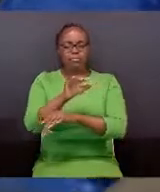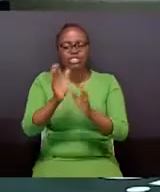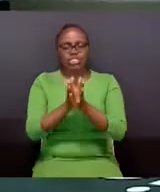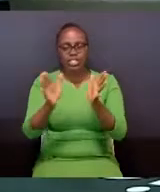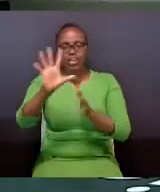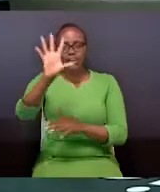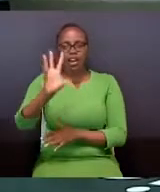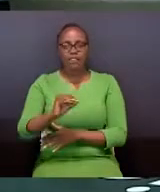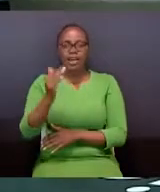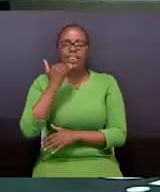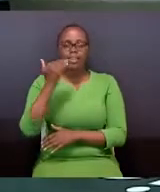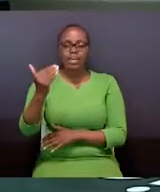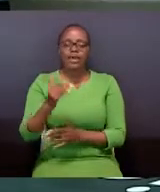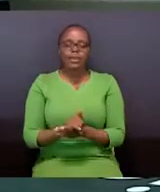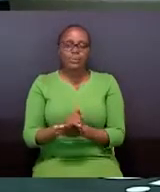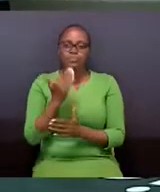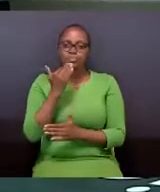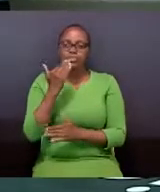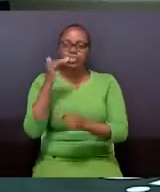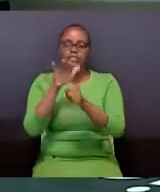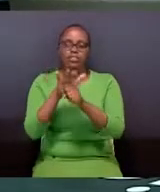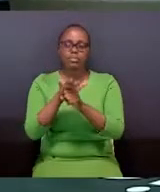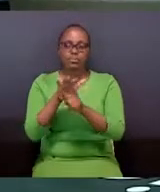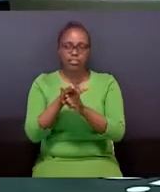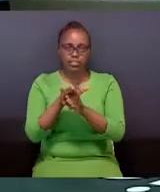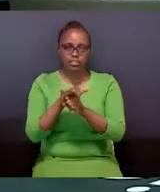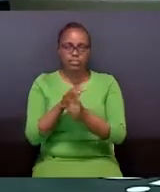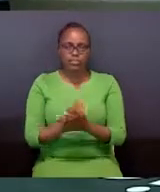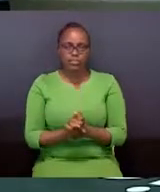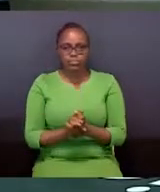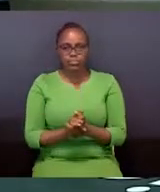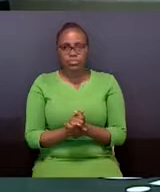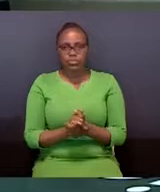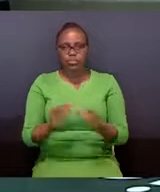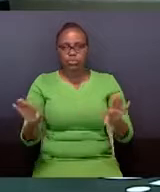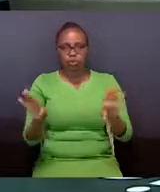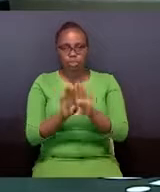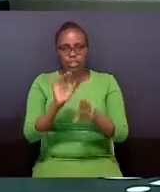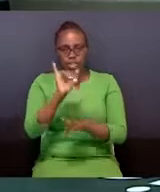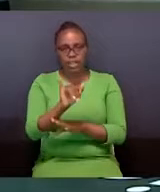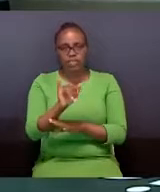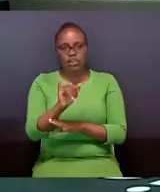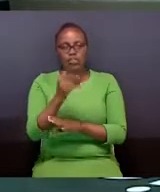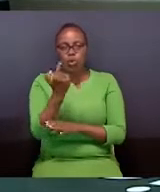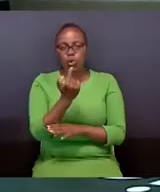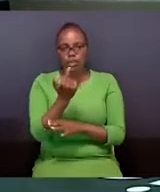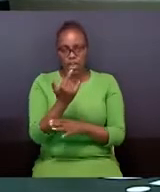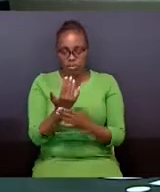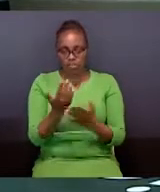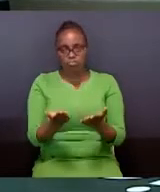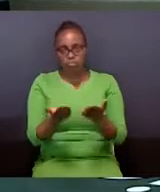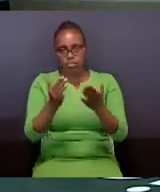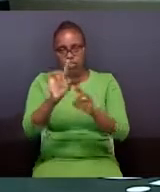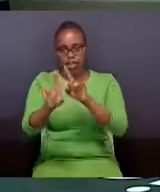you. Thank you very much. All right, so to close that round, I'm just going to pick it up from